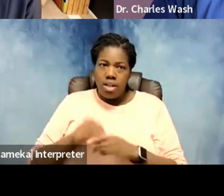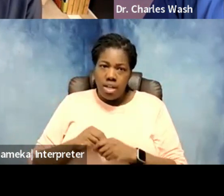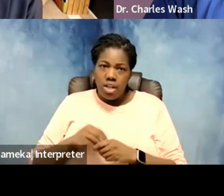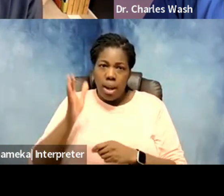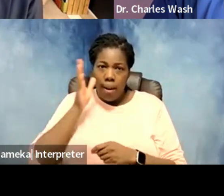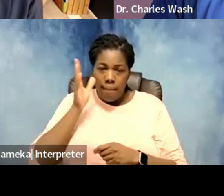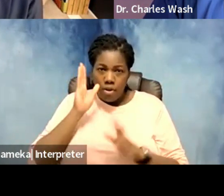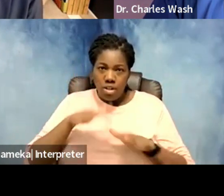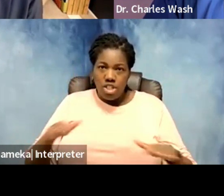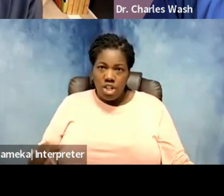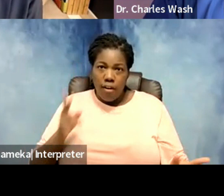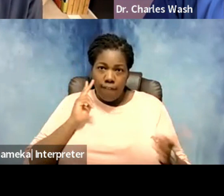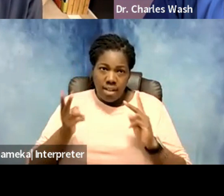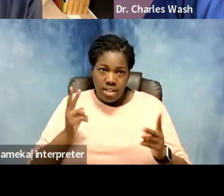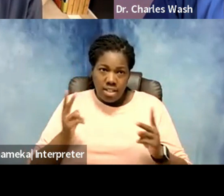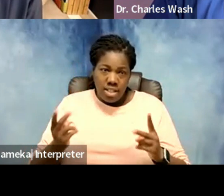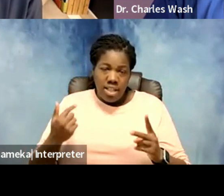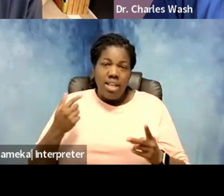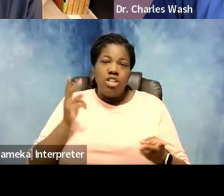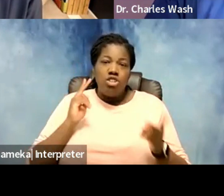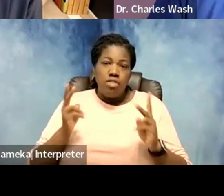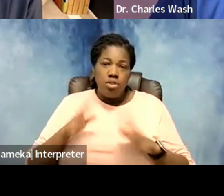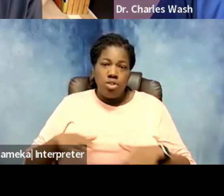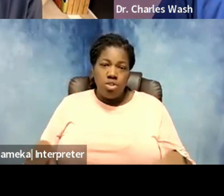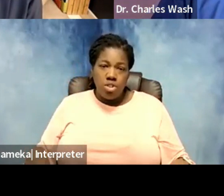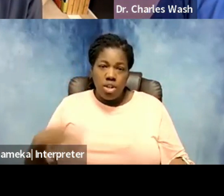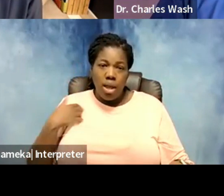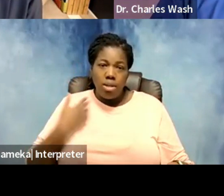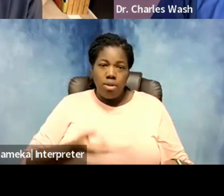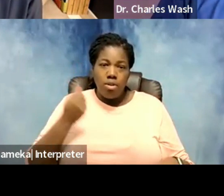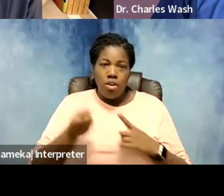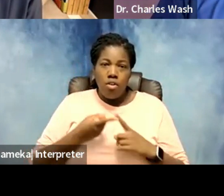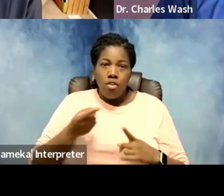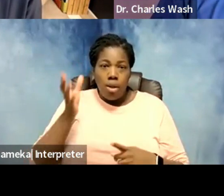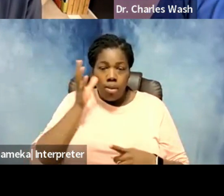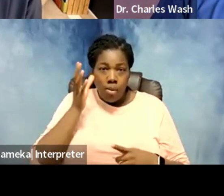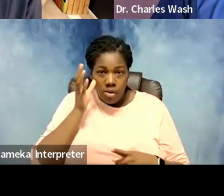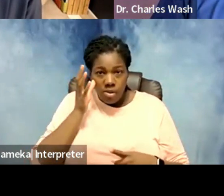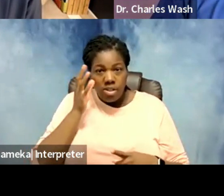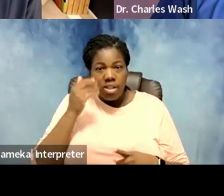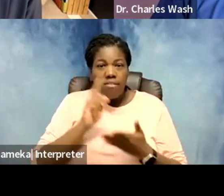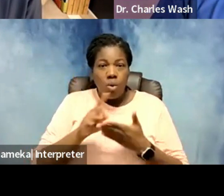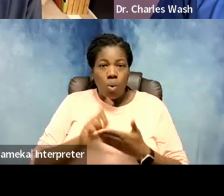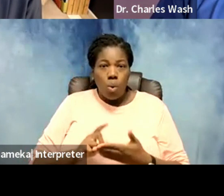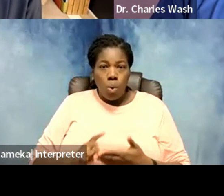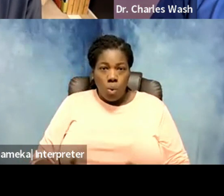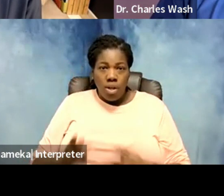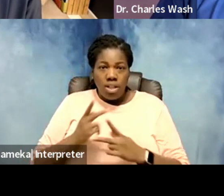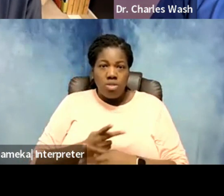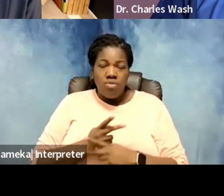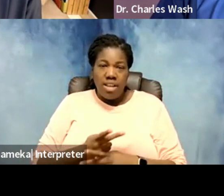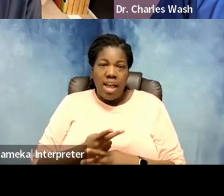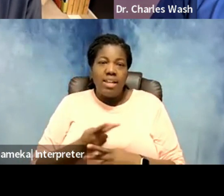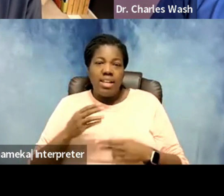parent-child visitations. So these are visitations where a child has been removed from their parent and they get our weekly visitation supervised in our